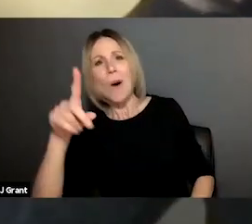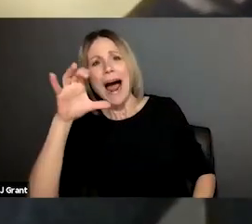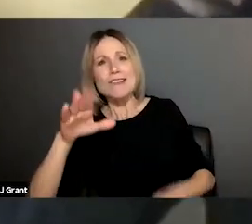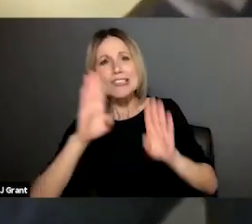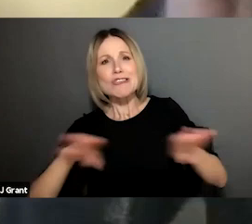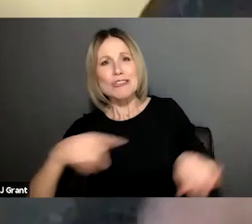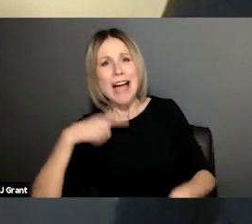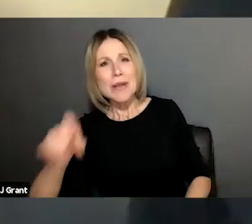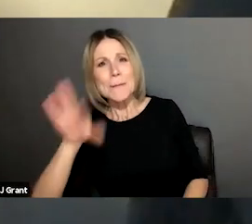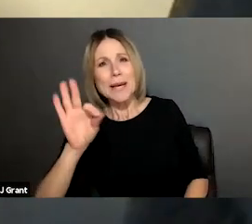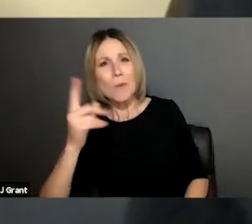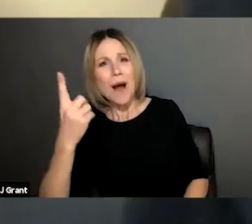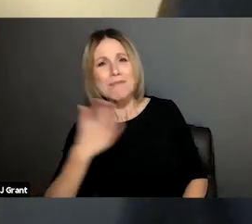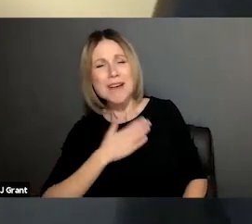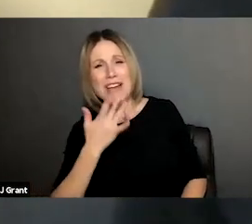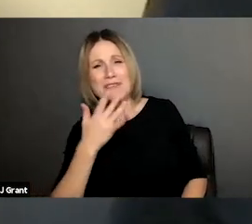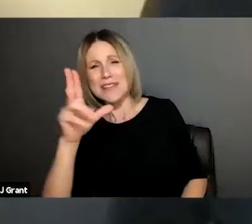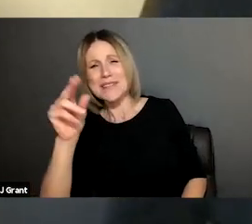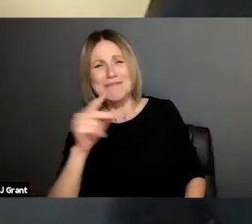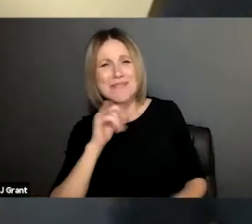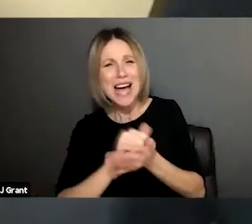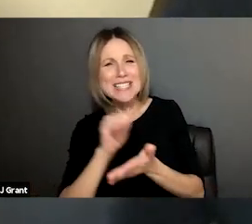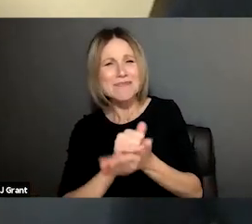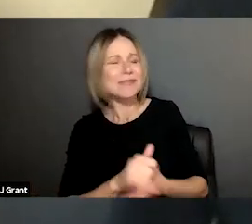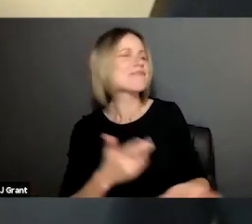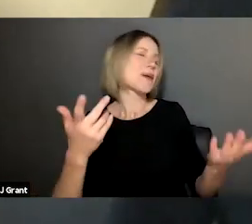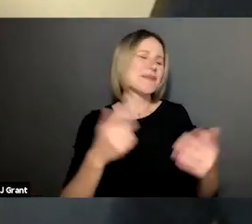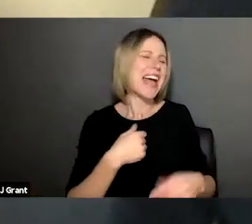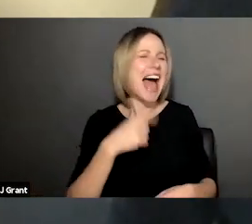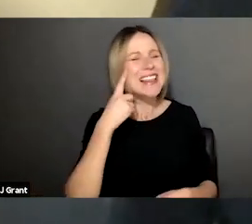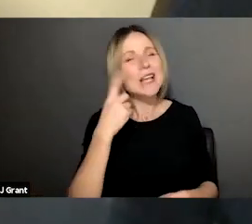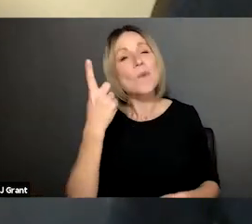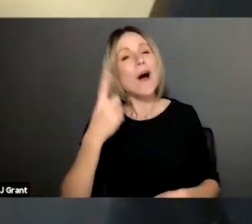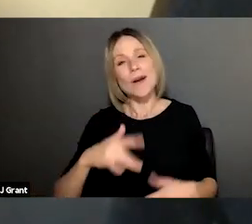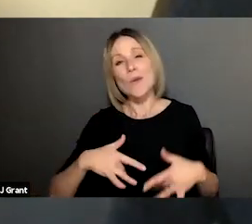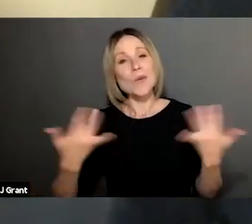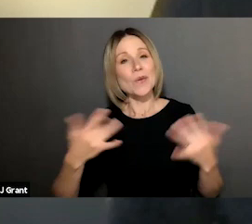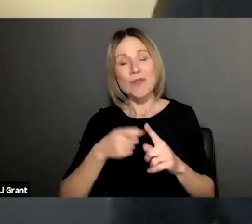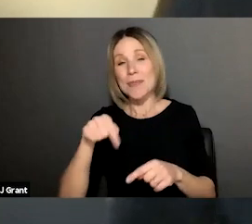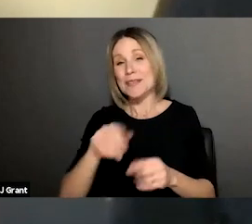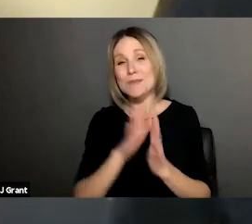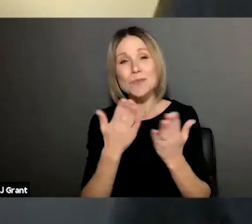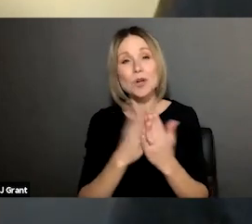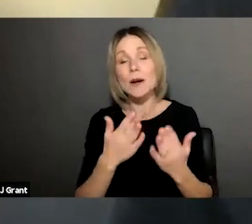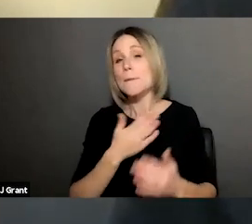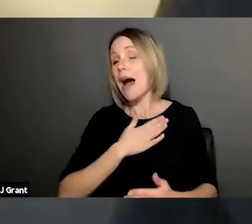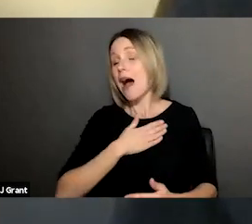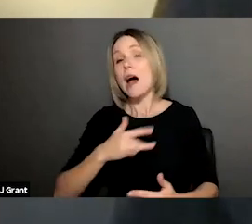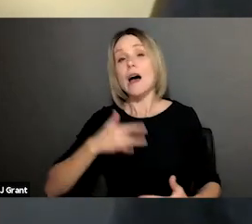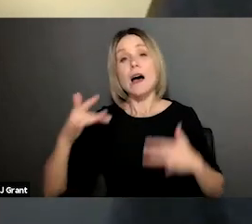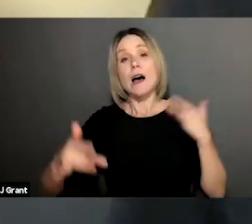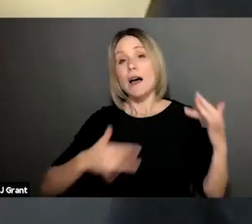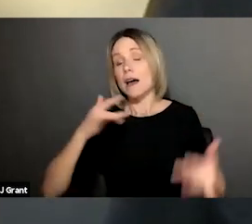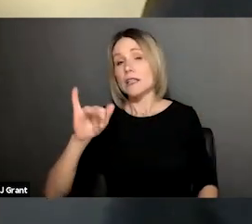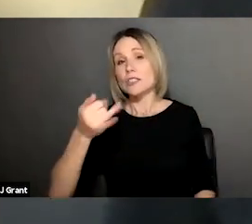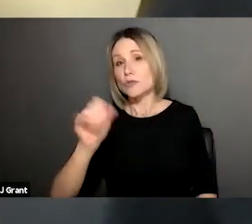just one or two to tell you about. I think one of the joys of this book to me is that